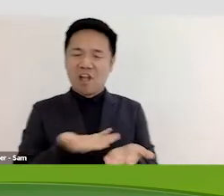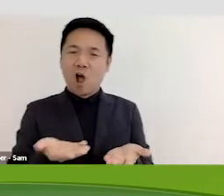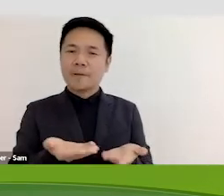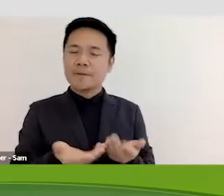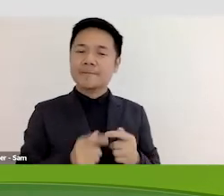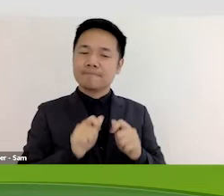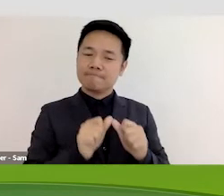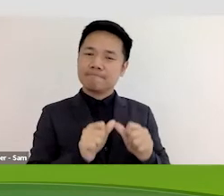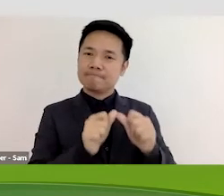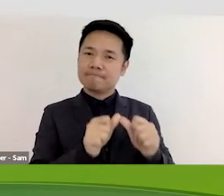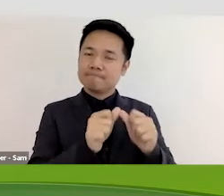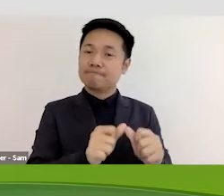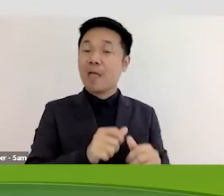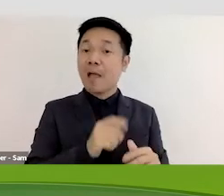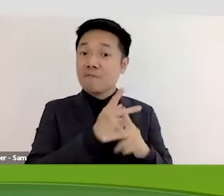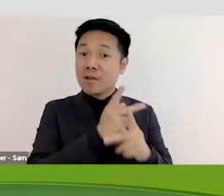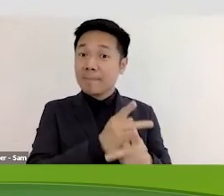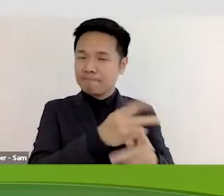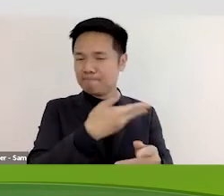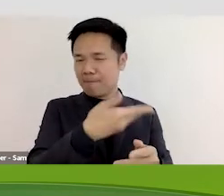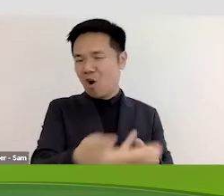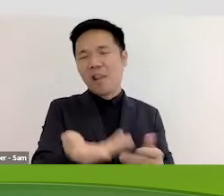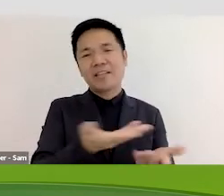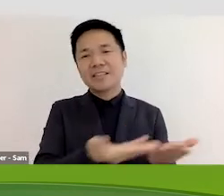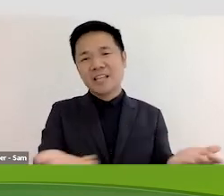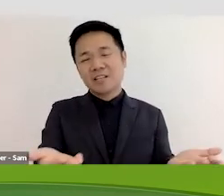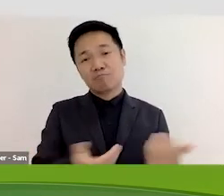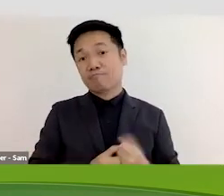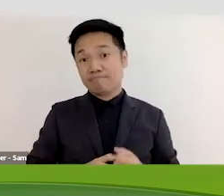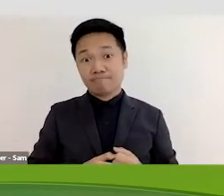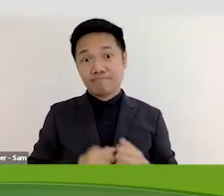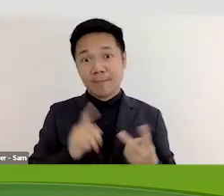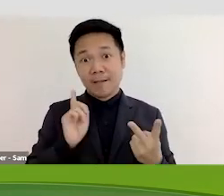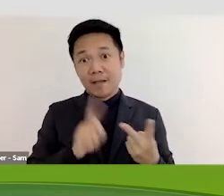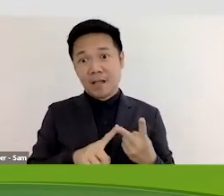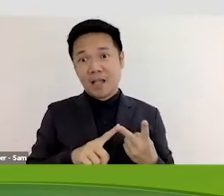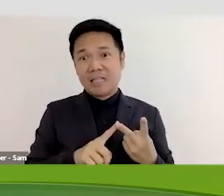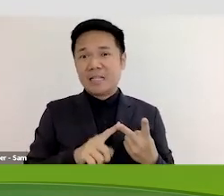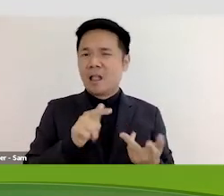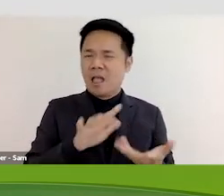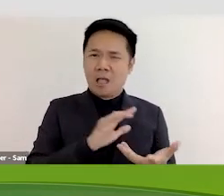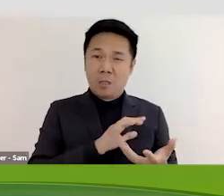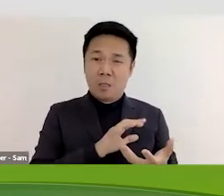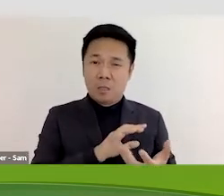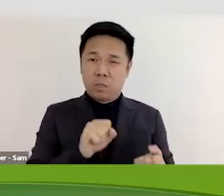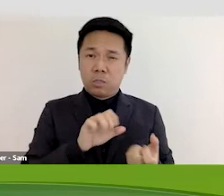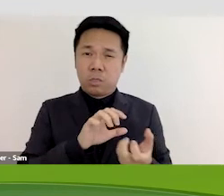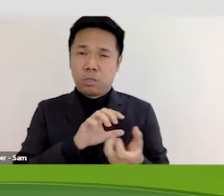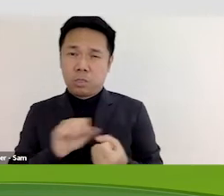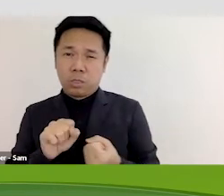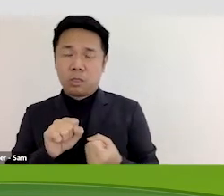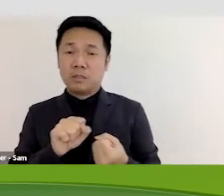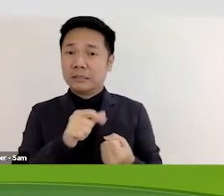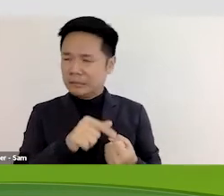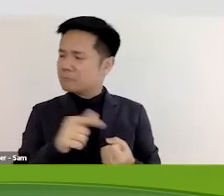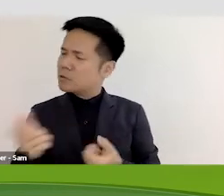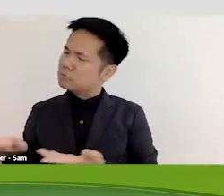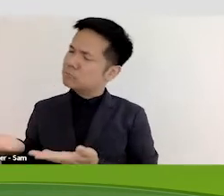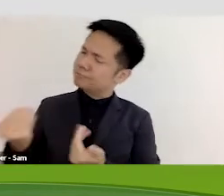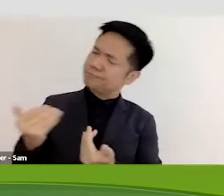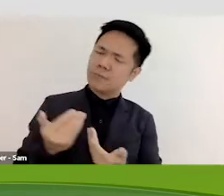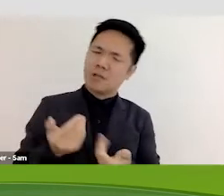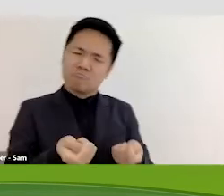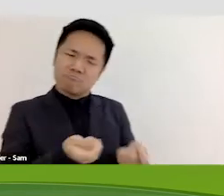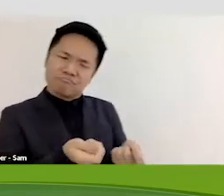sustainable use of natural resources, including in conflict and crisis-affected settings, recognizing